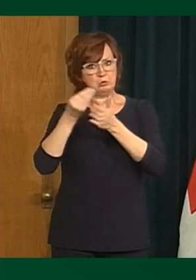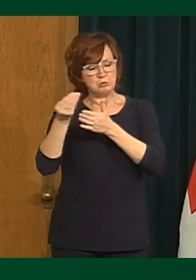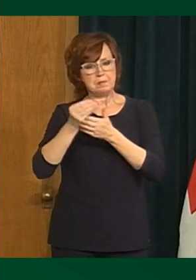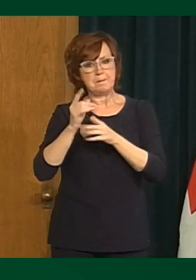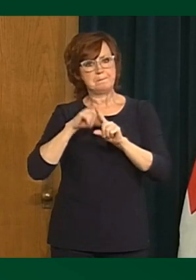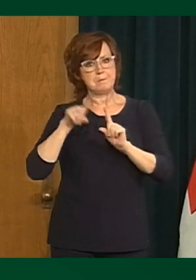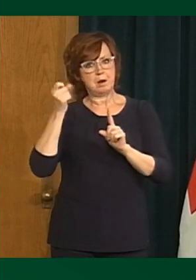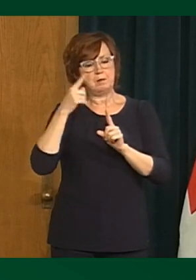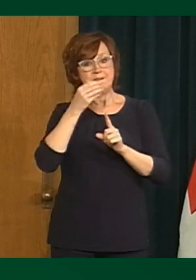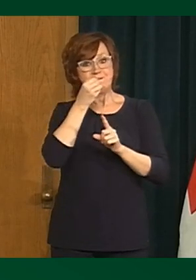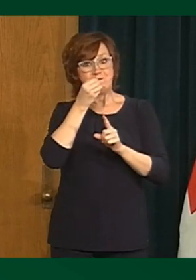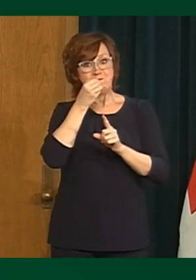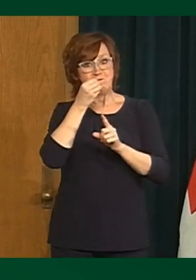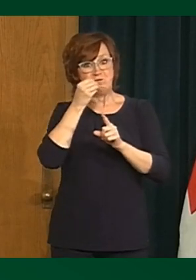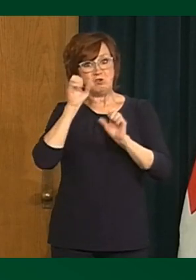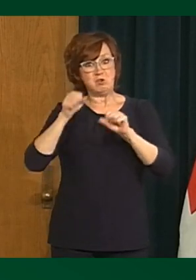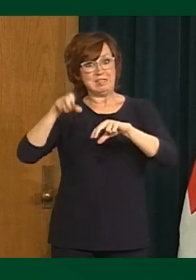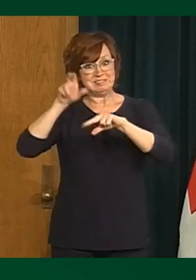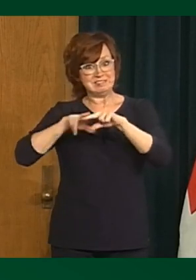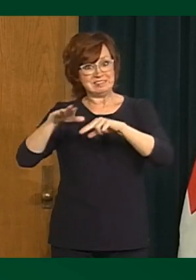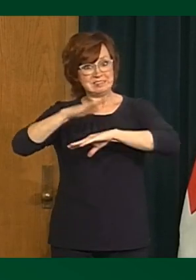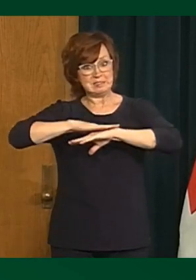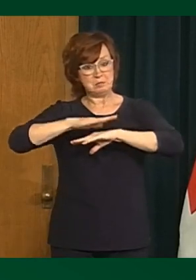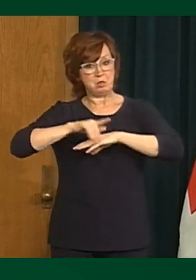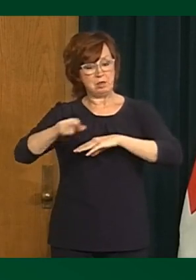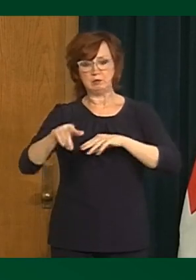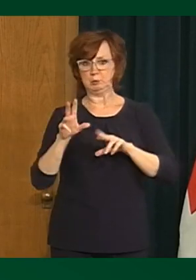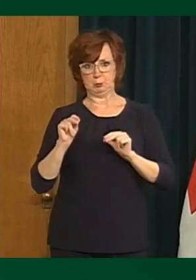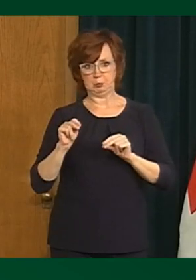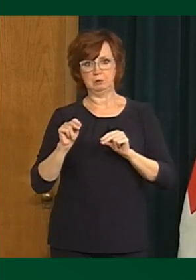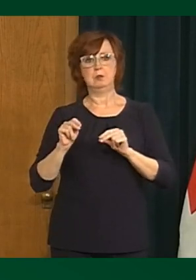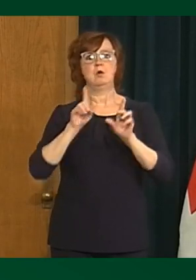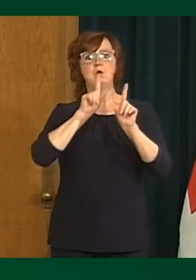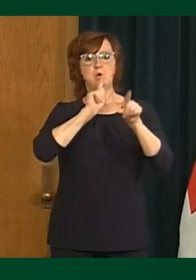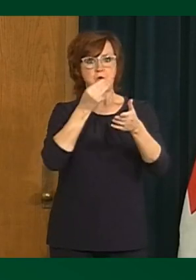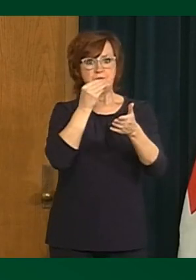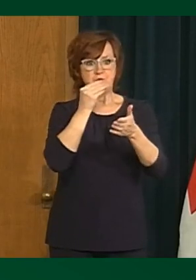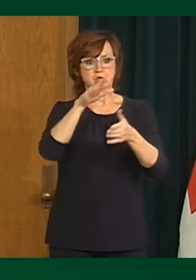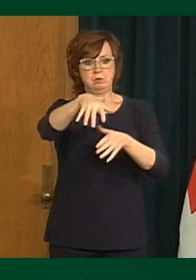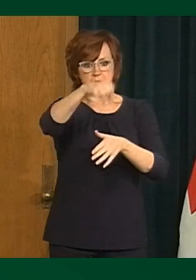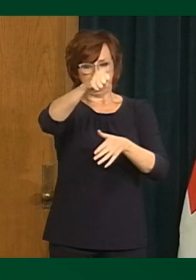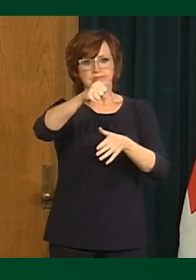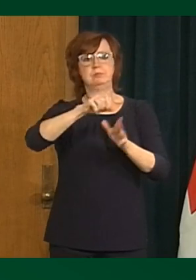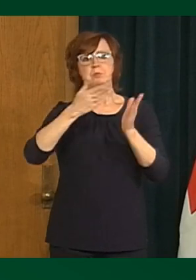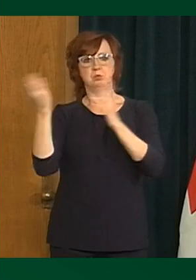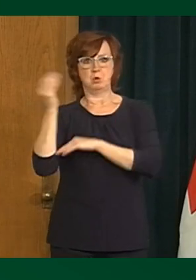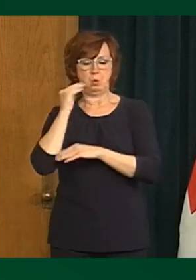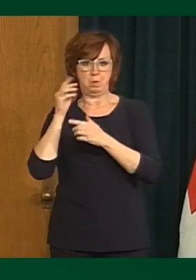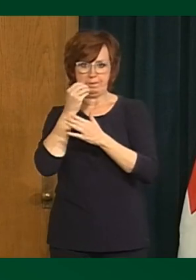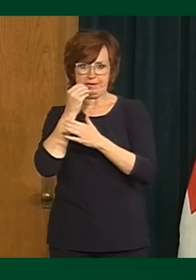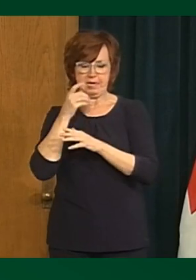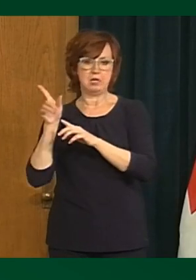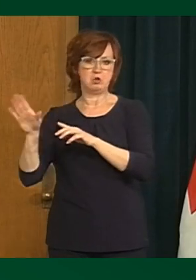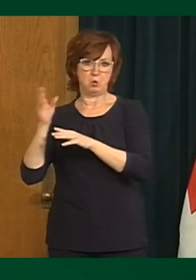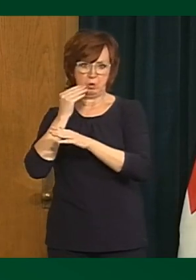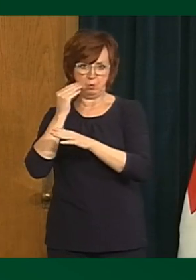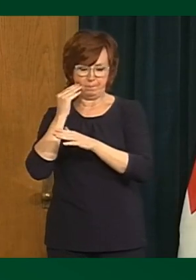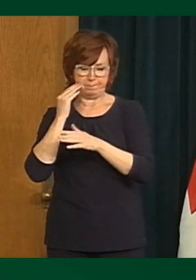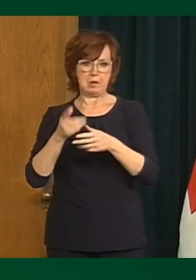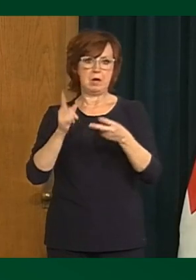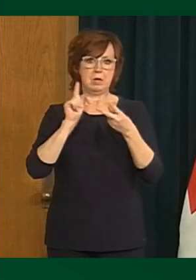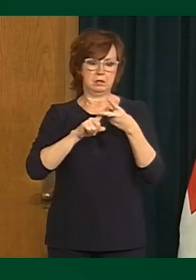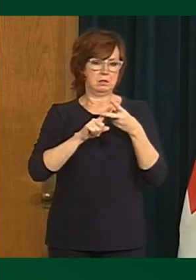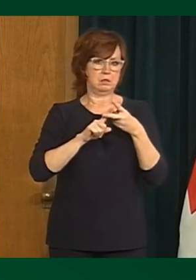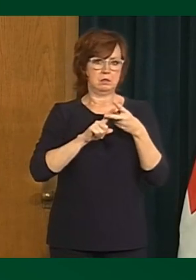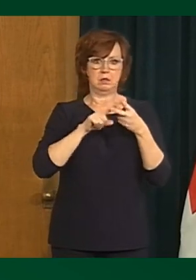you should really take that home, not sit at other areas or try to consume while there. And similarly, historically malls are